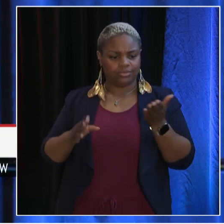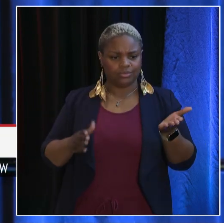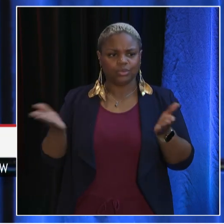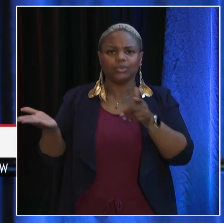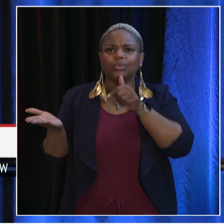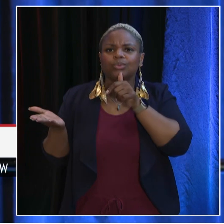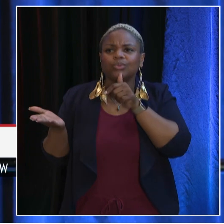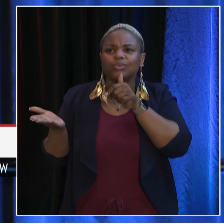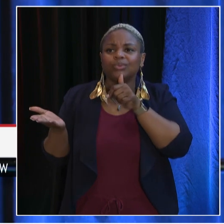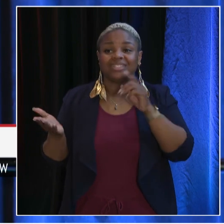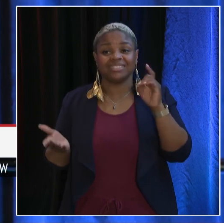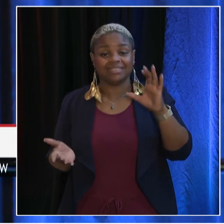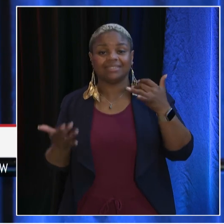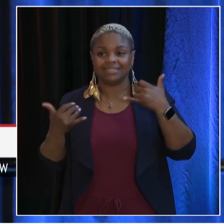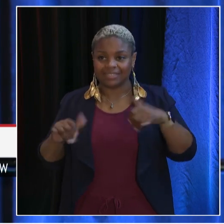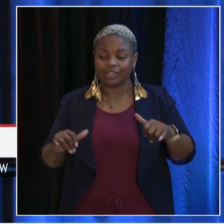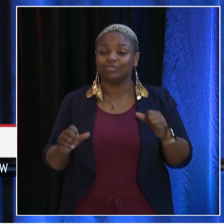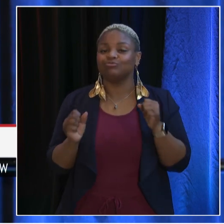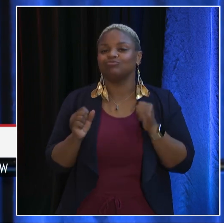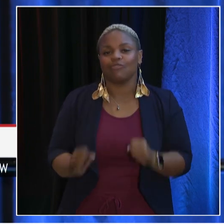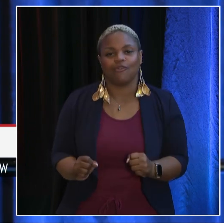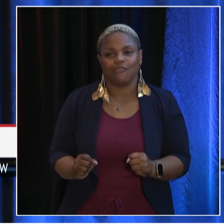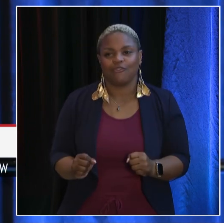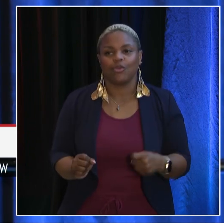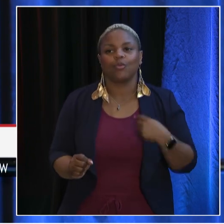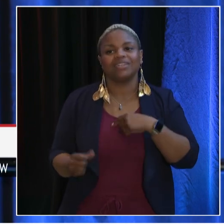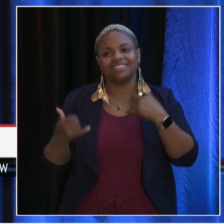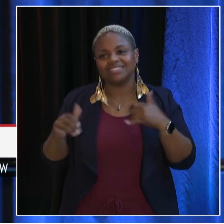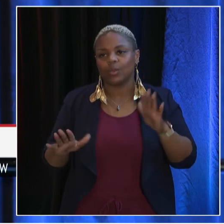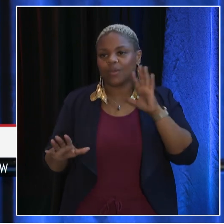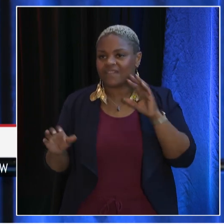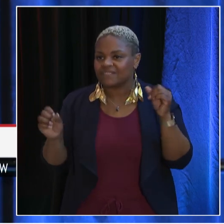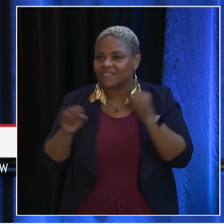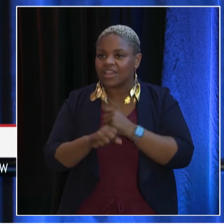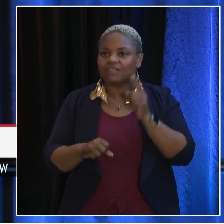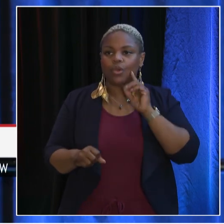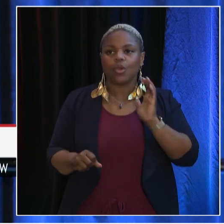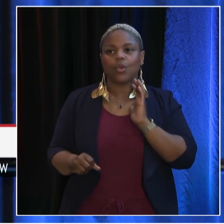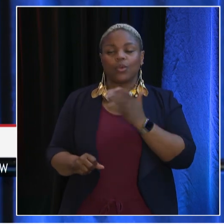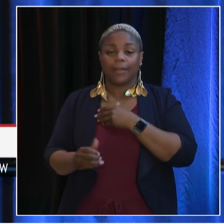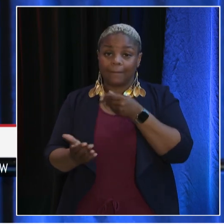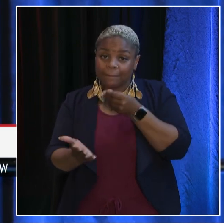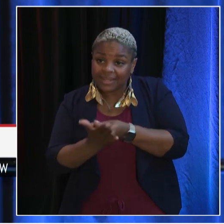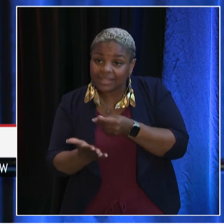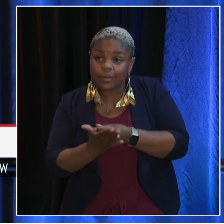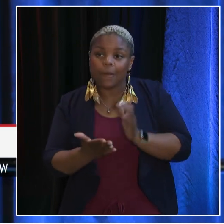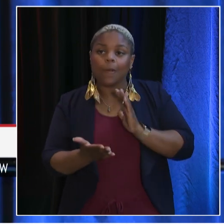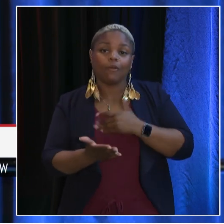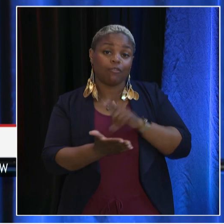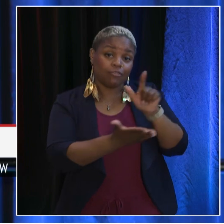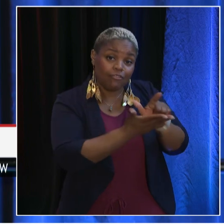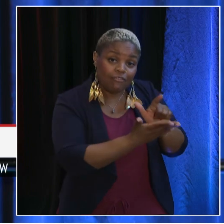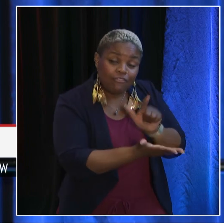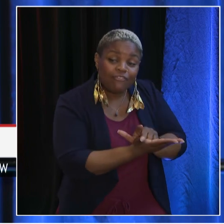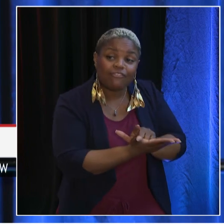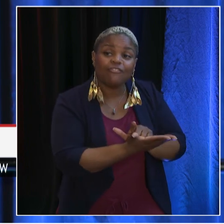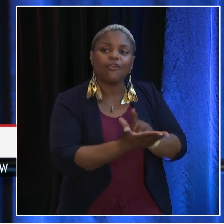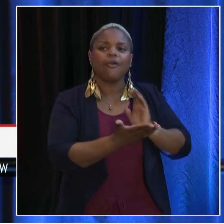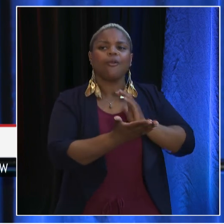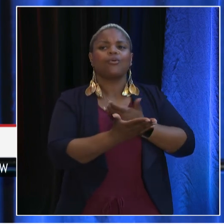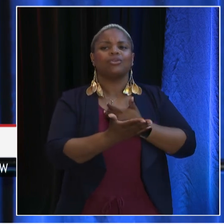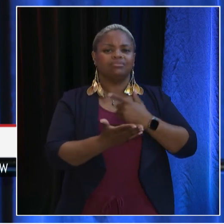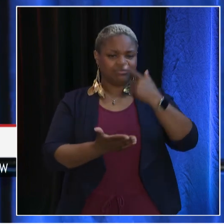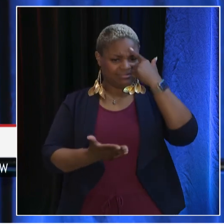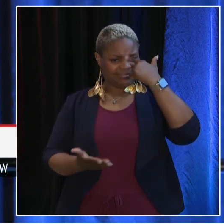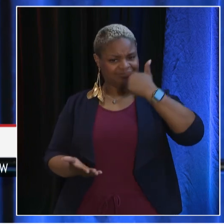is strong, and we are going to fight for our budget, legislative autonomy, and